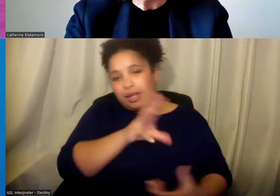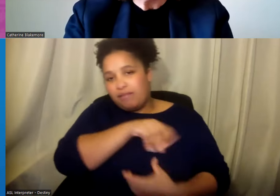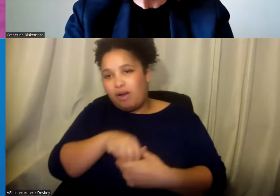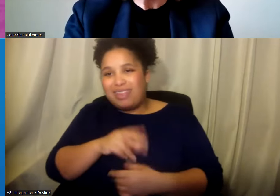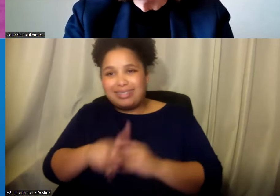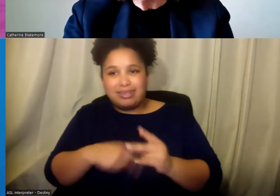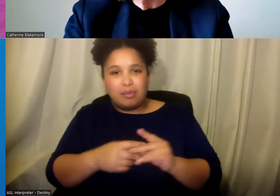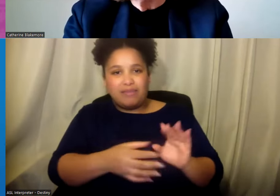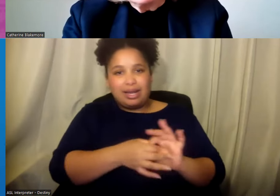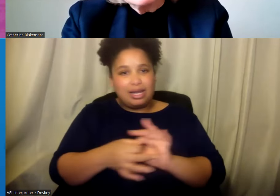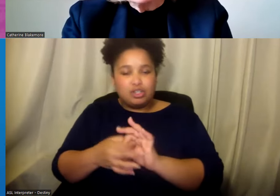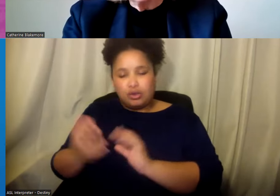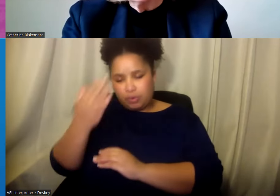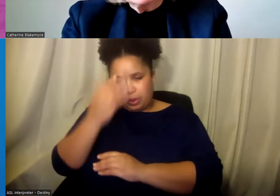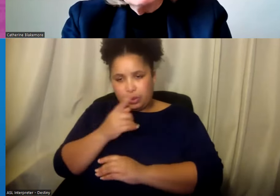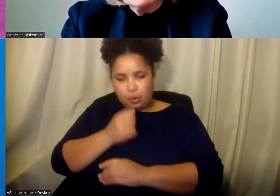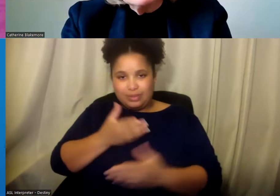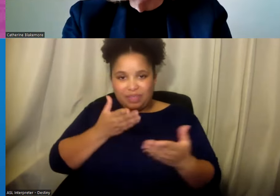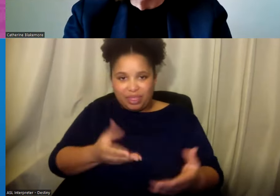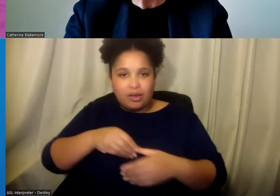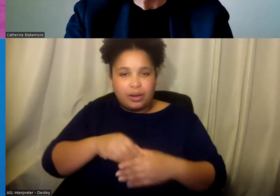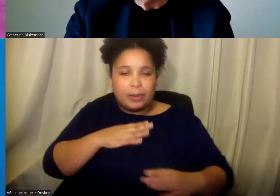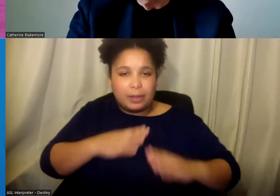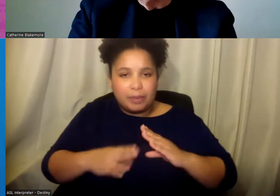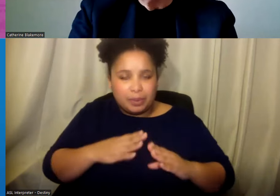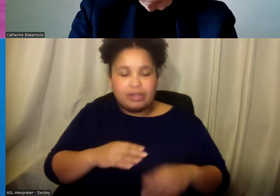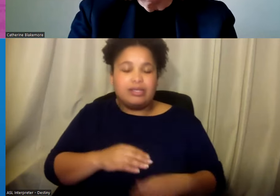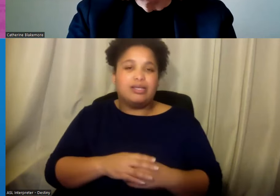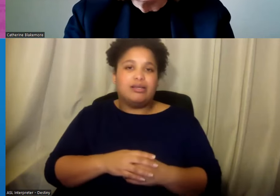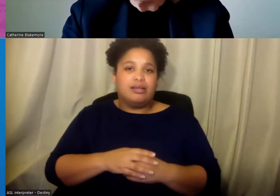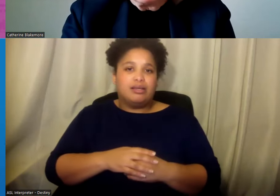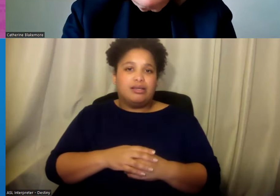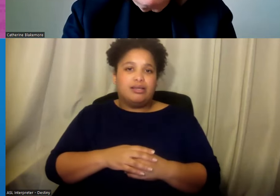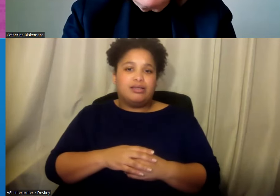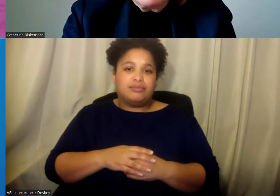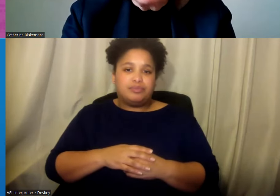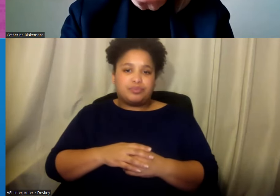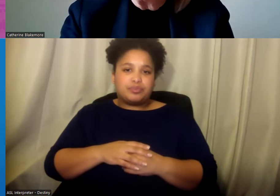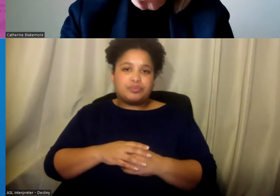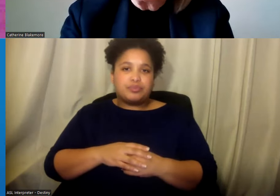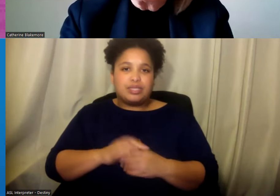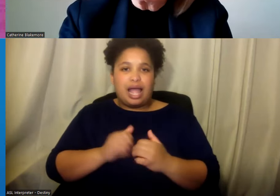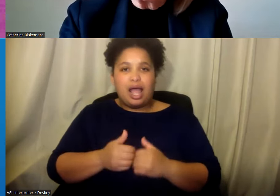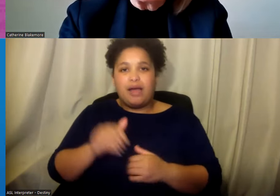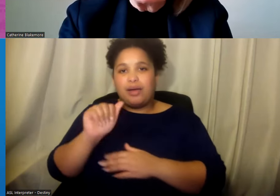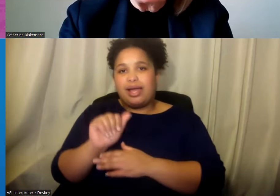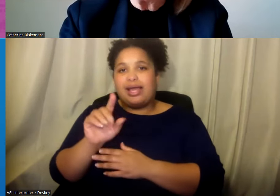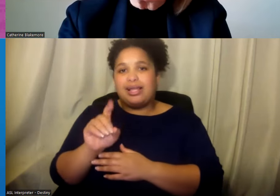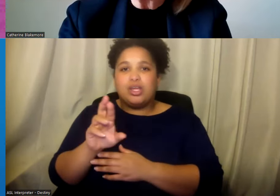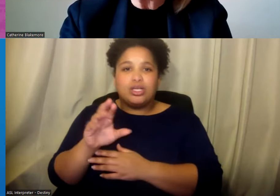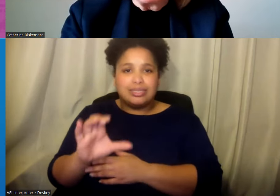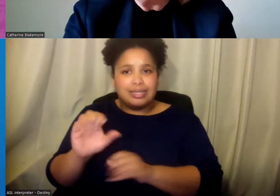connections of knowing who exists in the community and how ADRCs can use